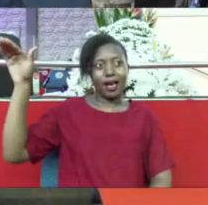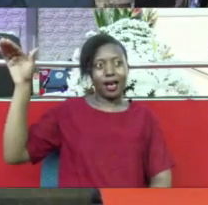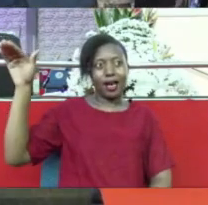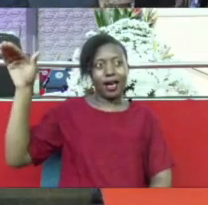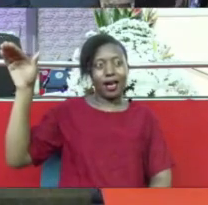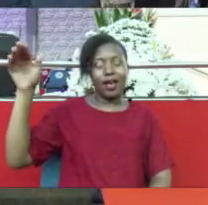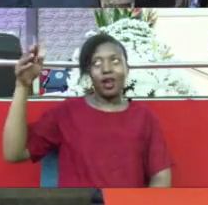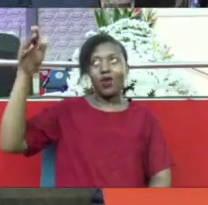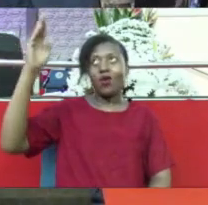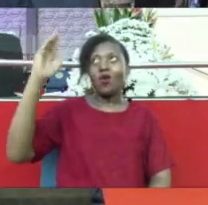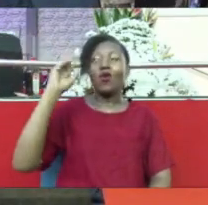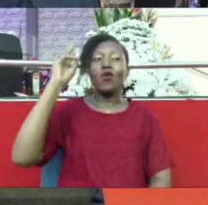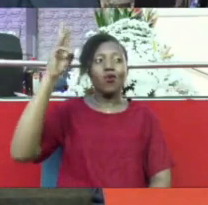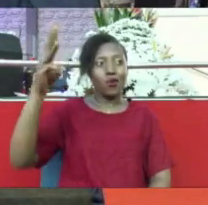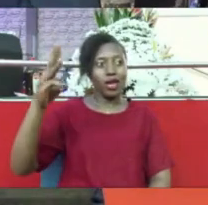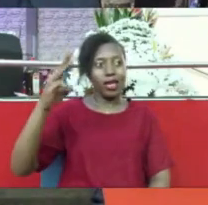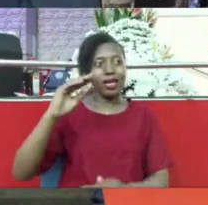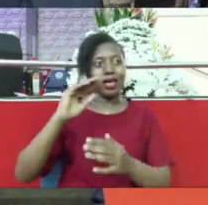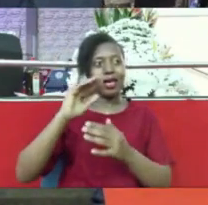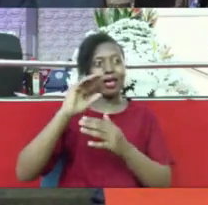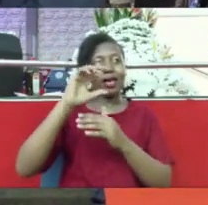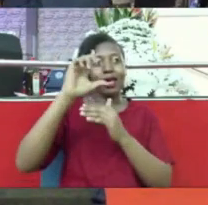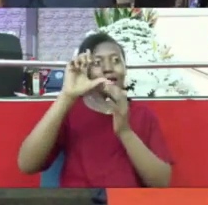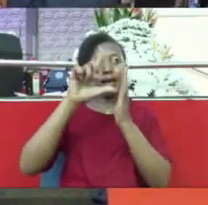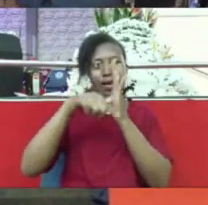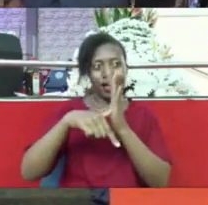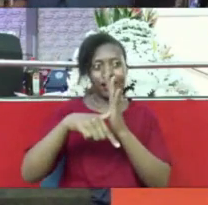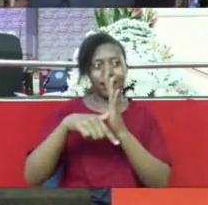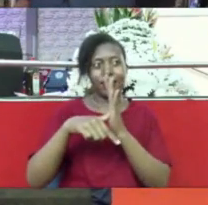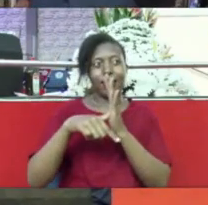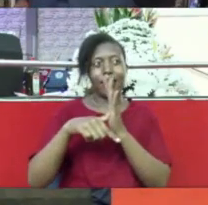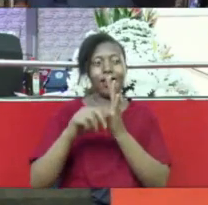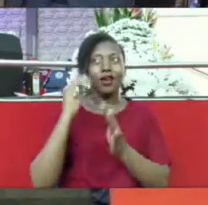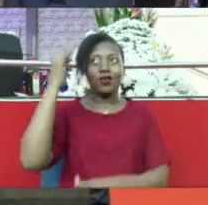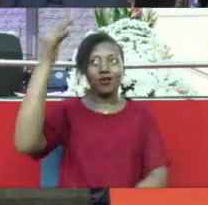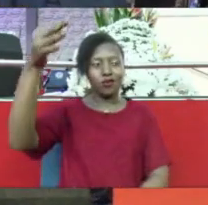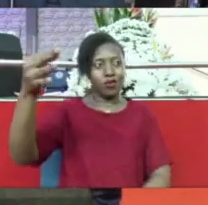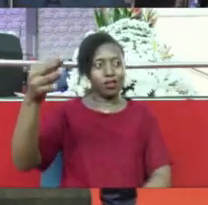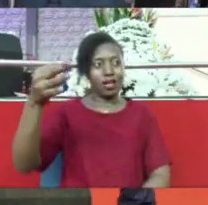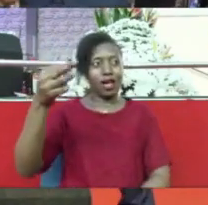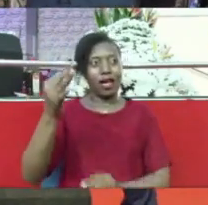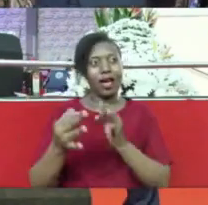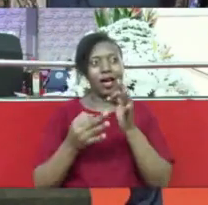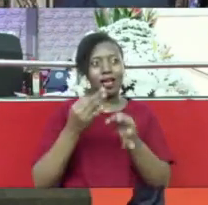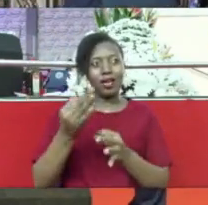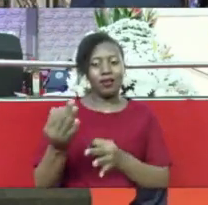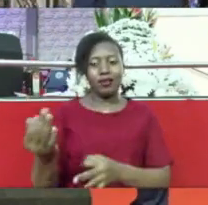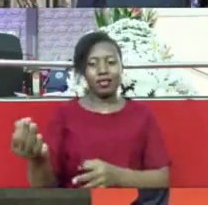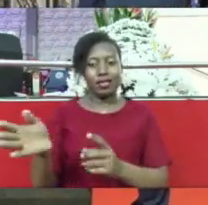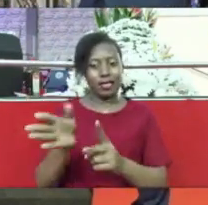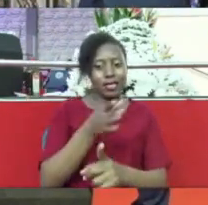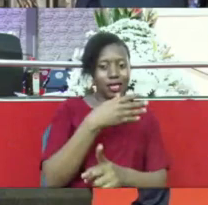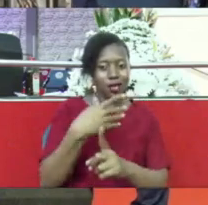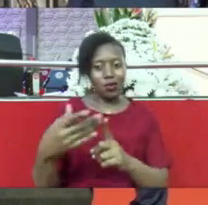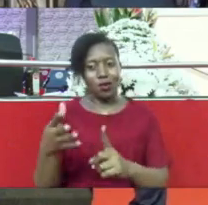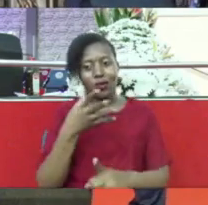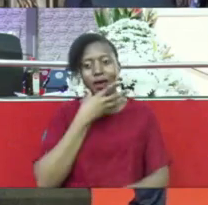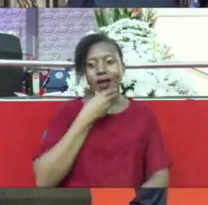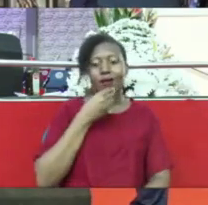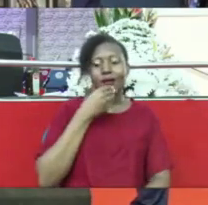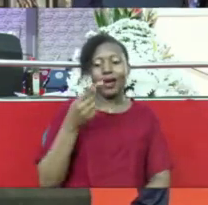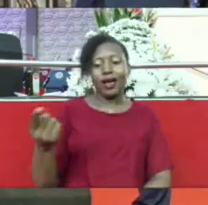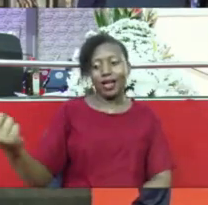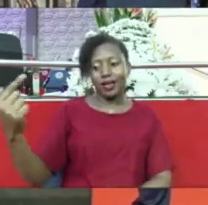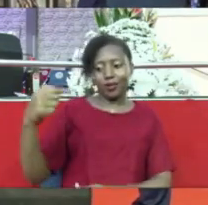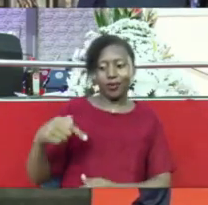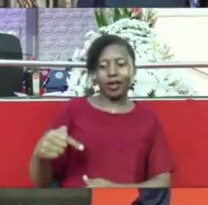God willing, in the later years, if she brings me, you know, her fiancé. Akiniletea mchumba wake. And I ask the fiancé